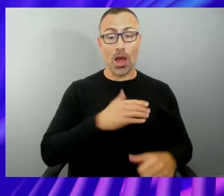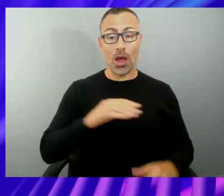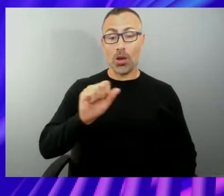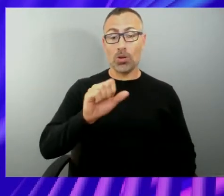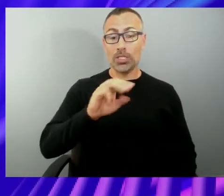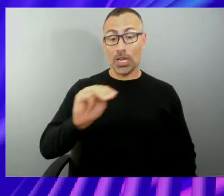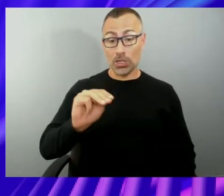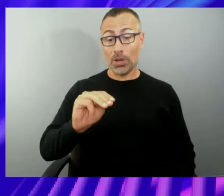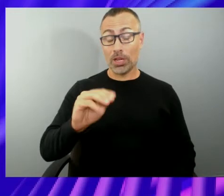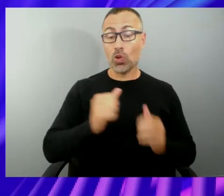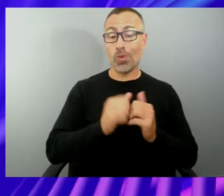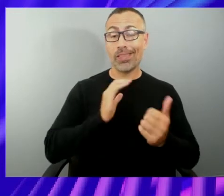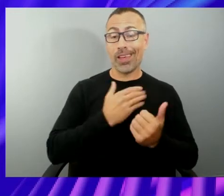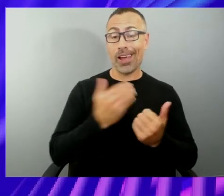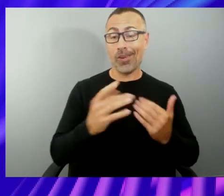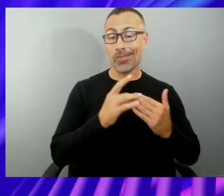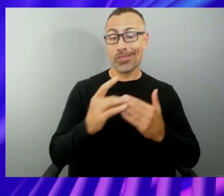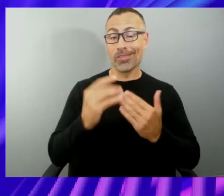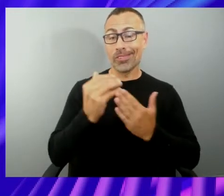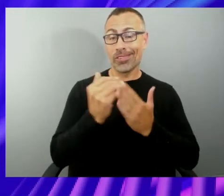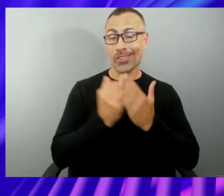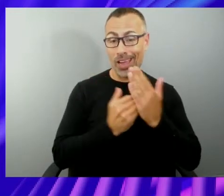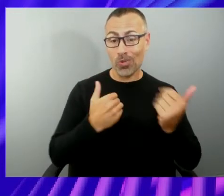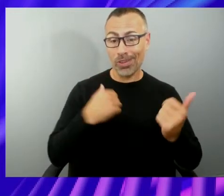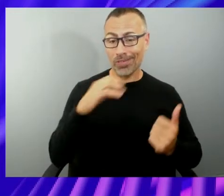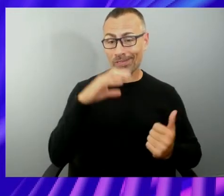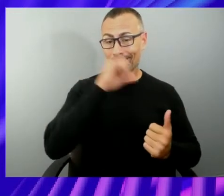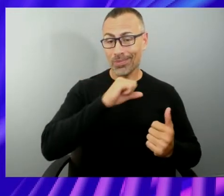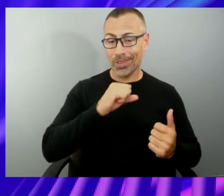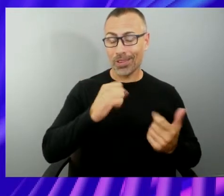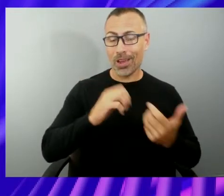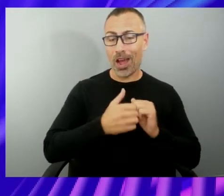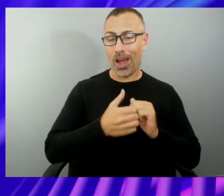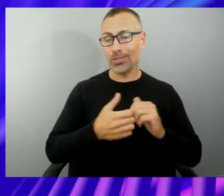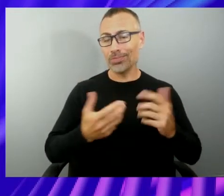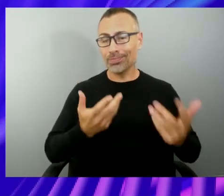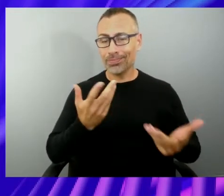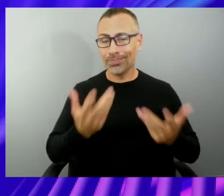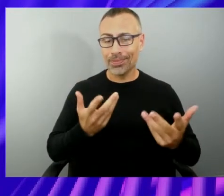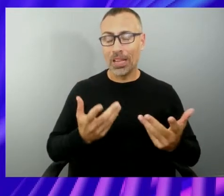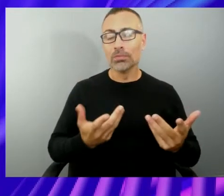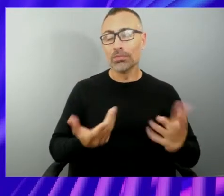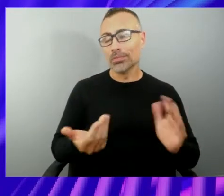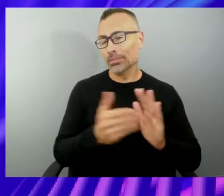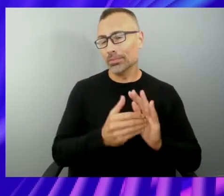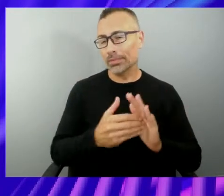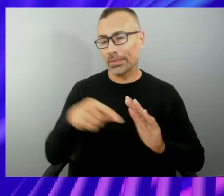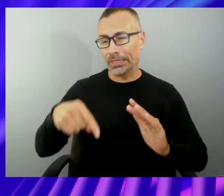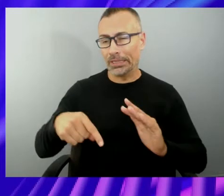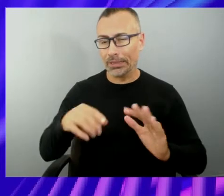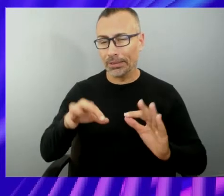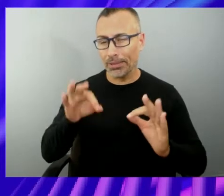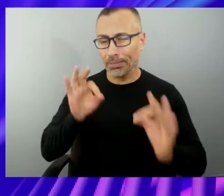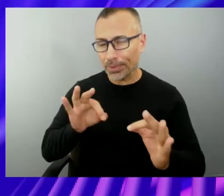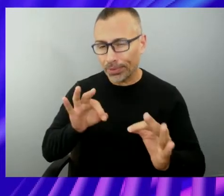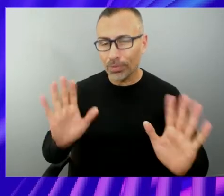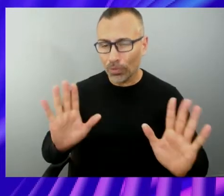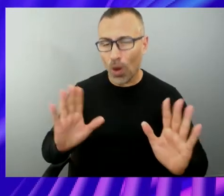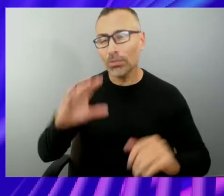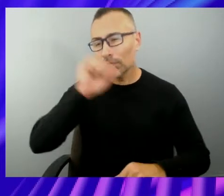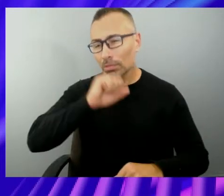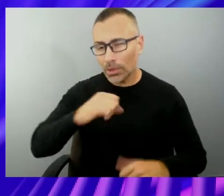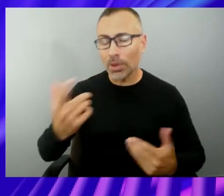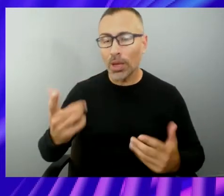we have actually have some estimate on how you can, again, it's an estimate on how you can, calculate the